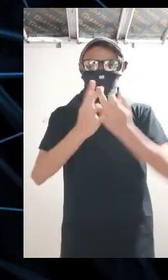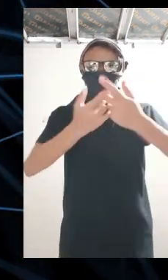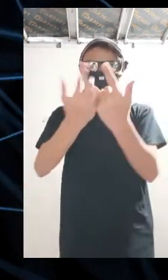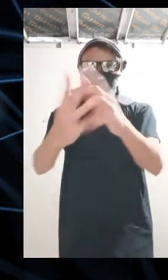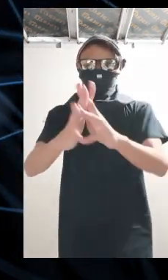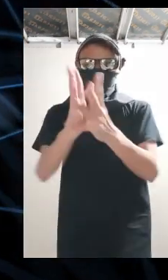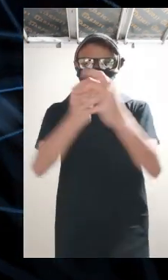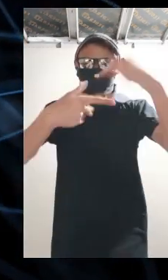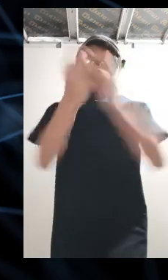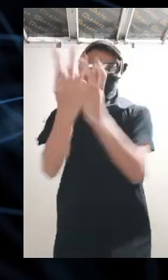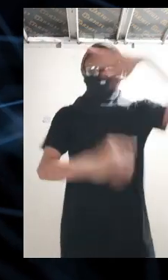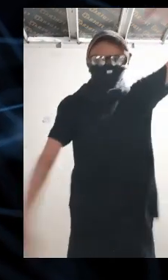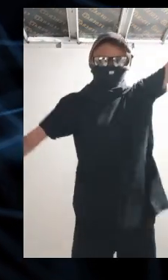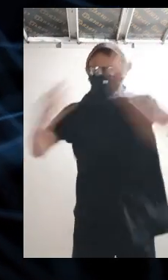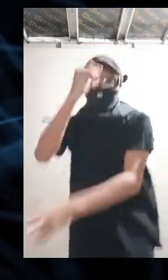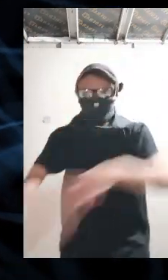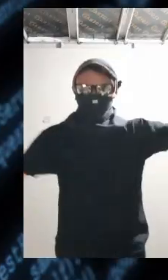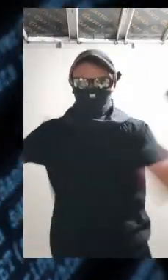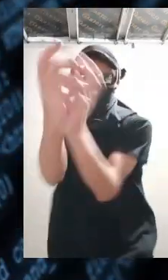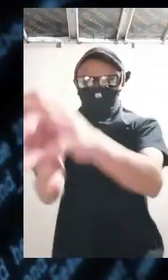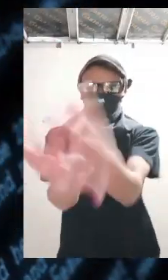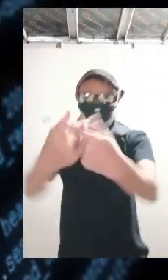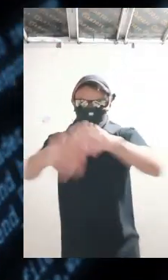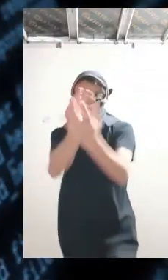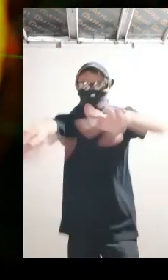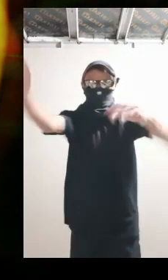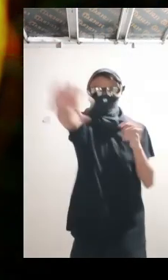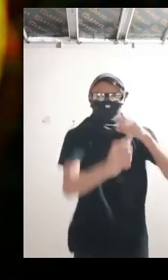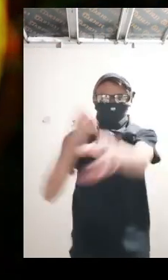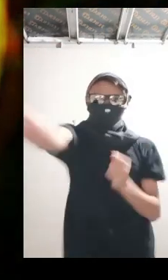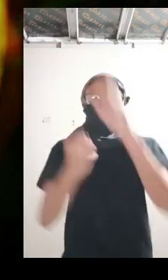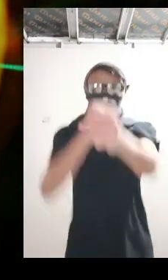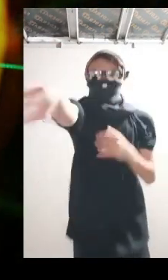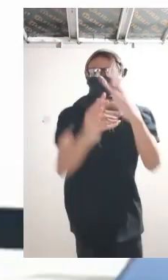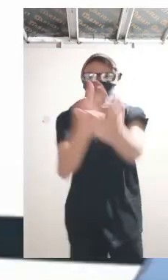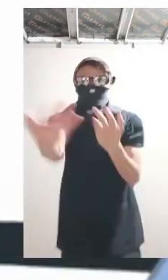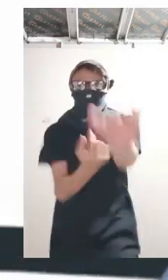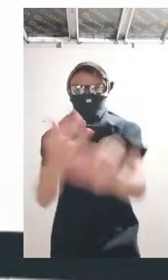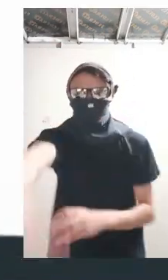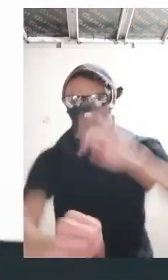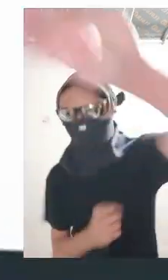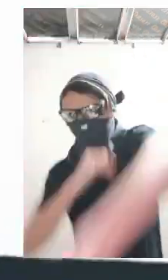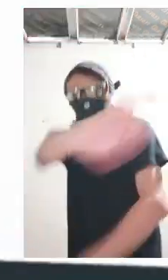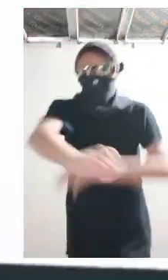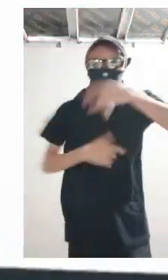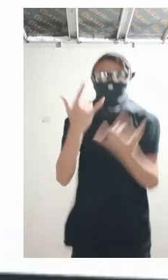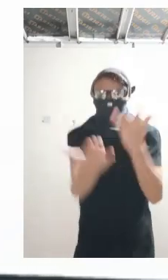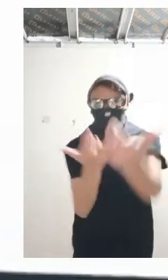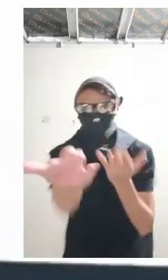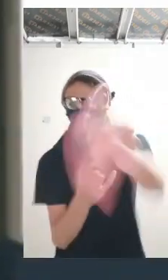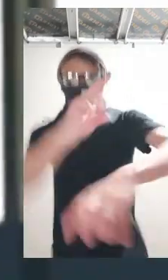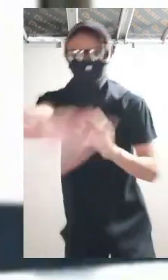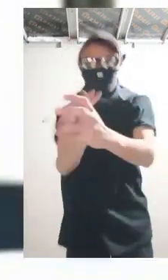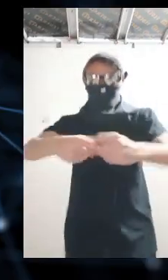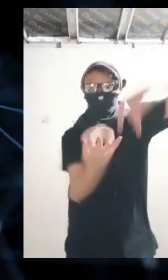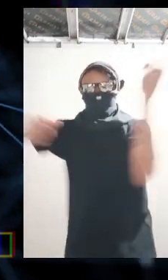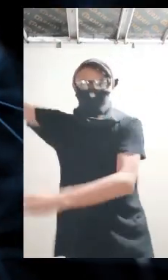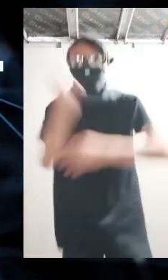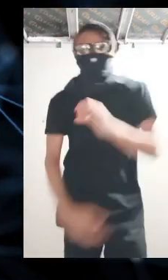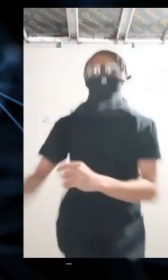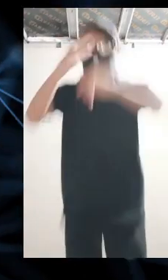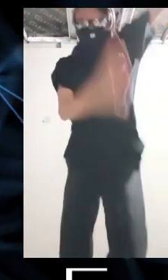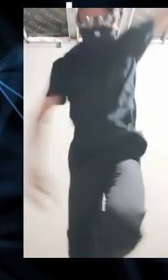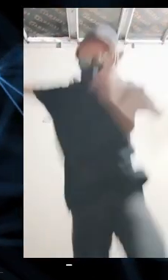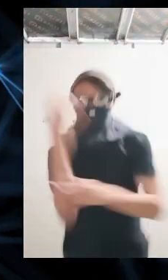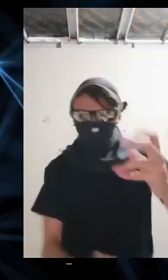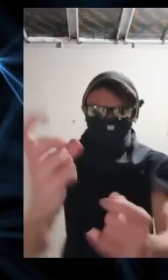Vulnerabilities. Vulnerabilities are weaknesses in systems, networks, or human behavior that attackers can exploit.